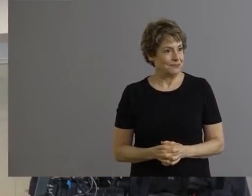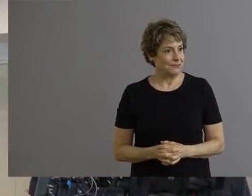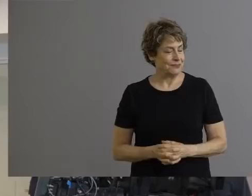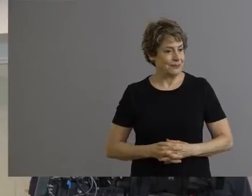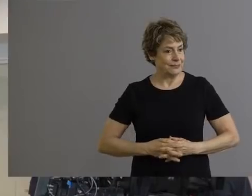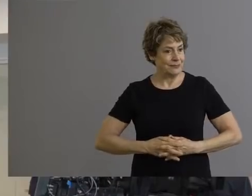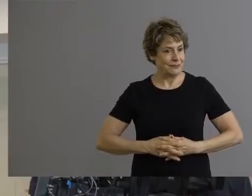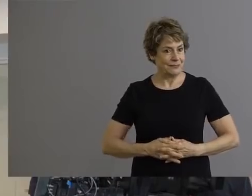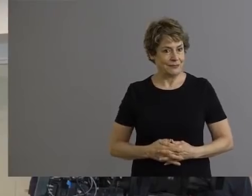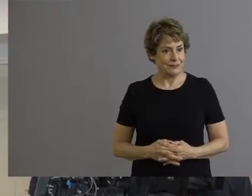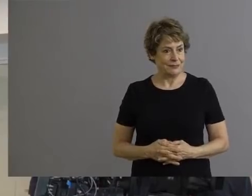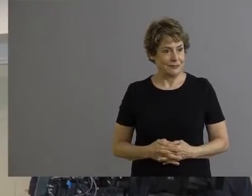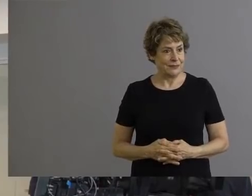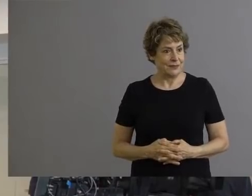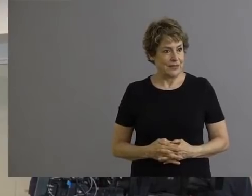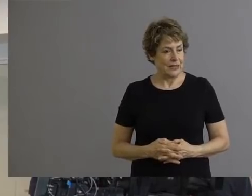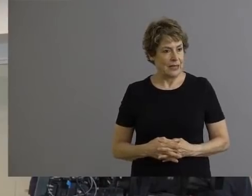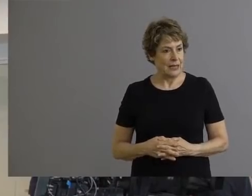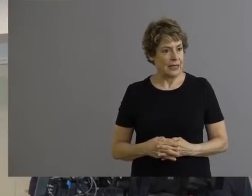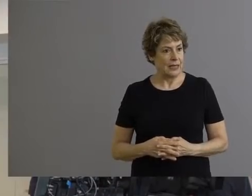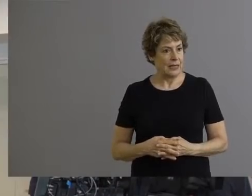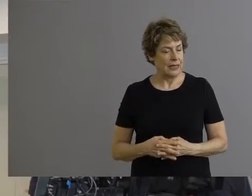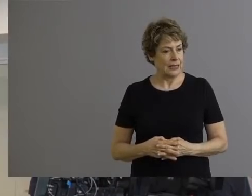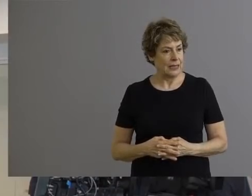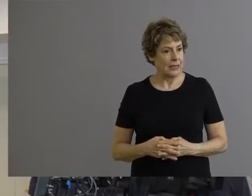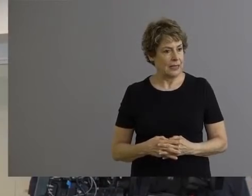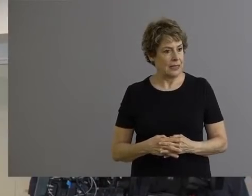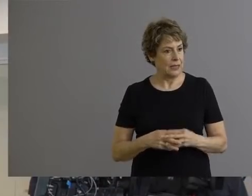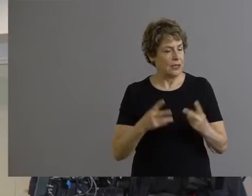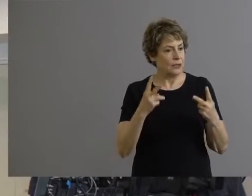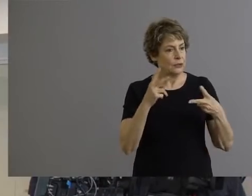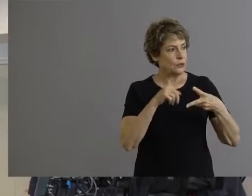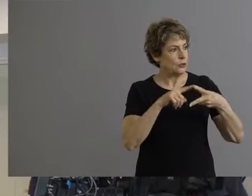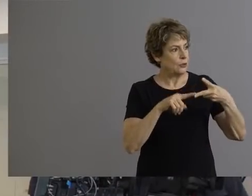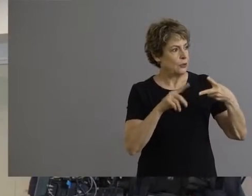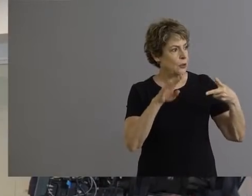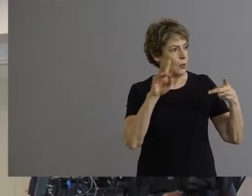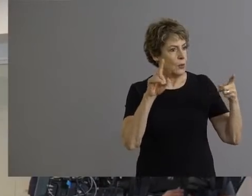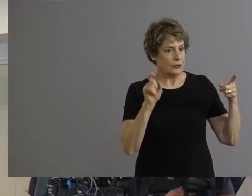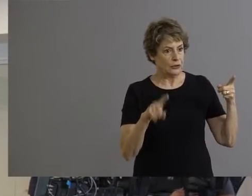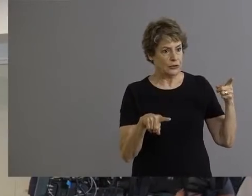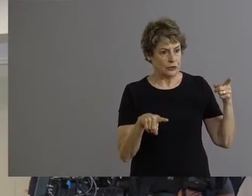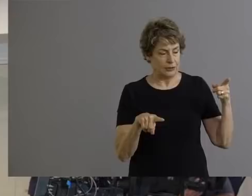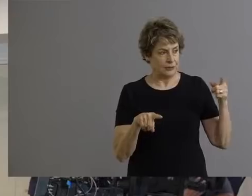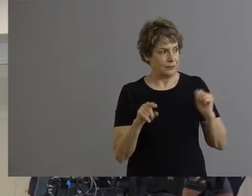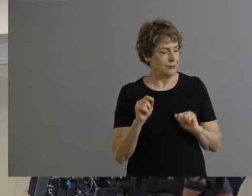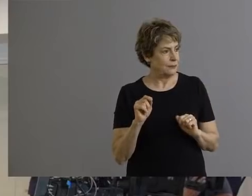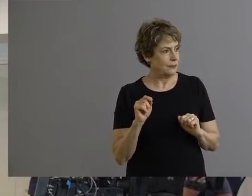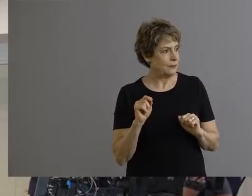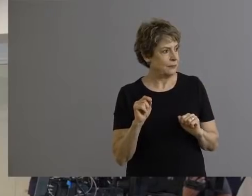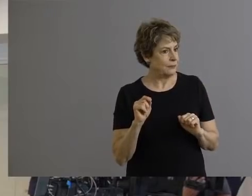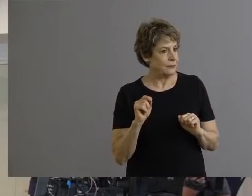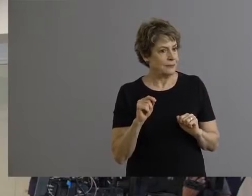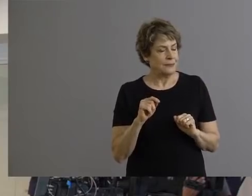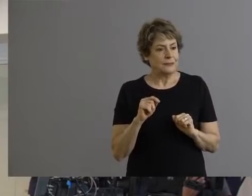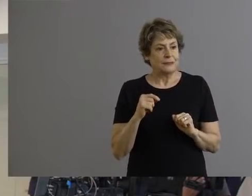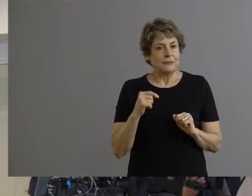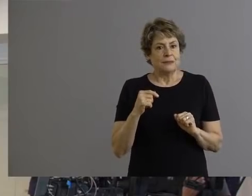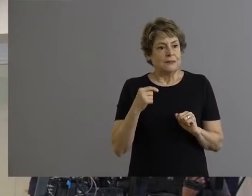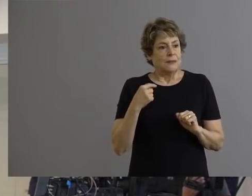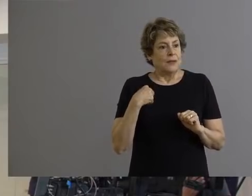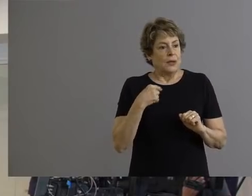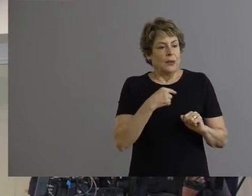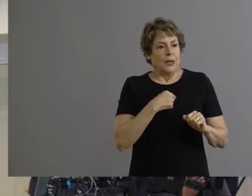Thank you, Governor. Billy Harfosh, iHeartRadio. We've got 2 questions for you today. We're basically begging the people of